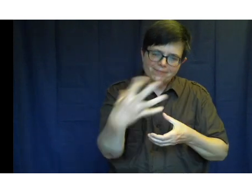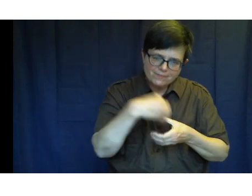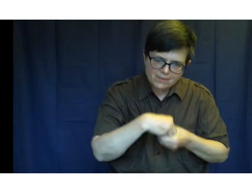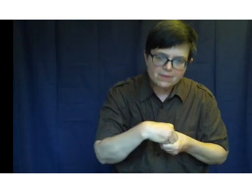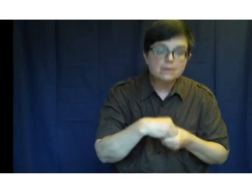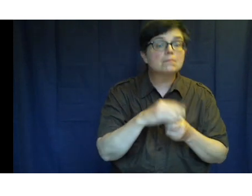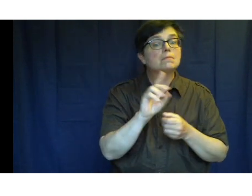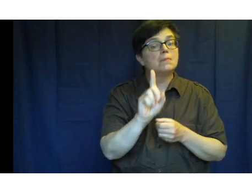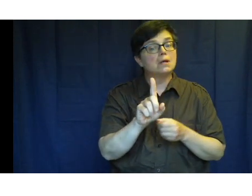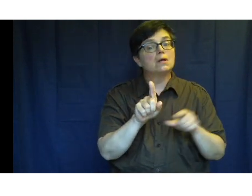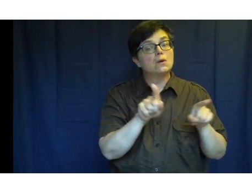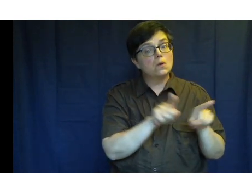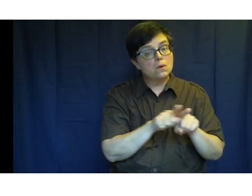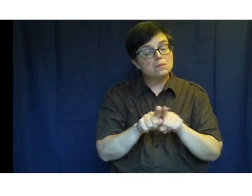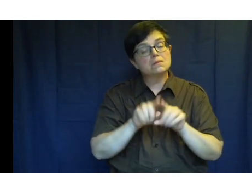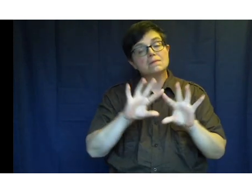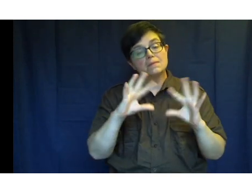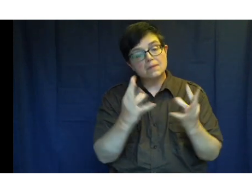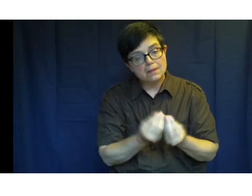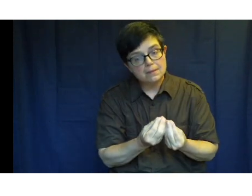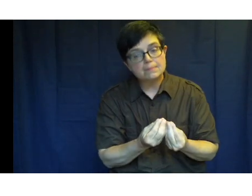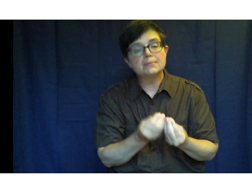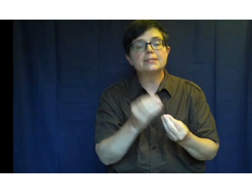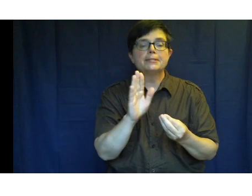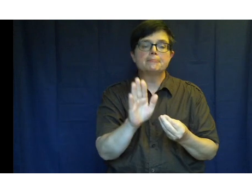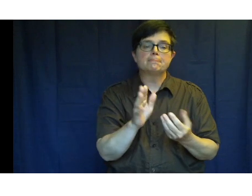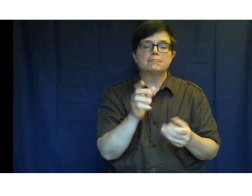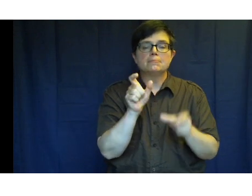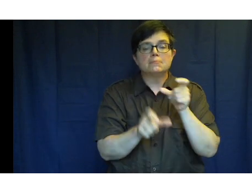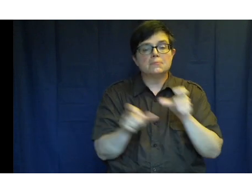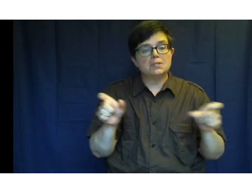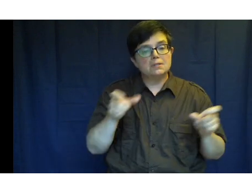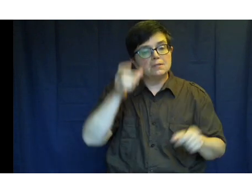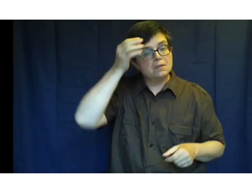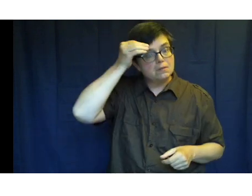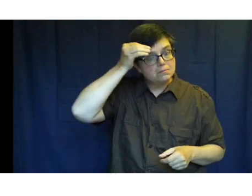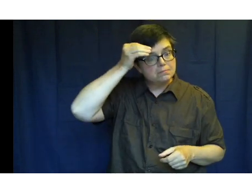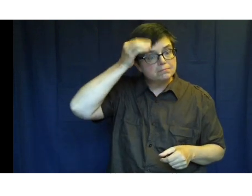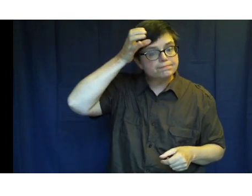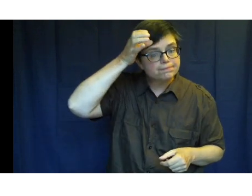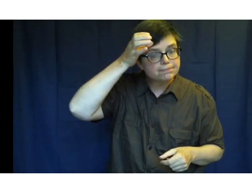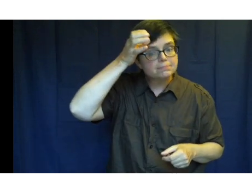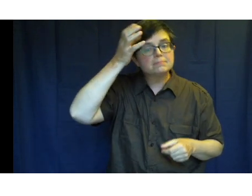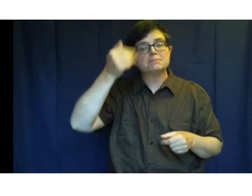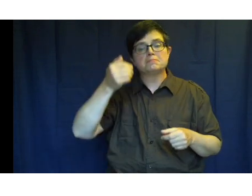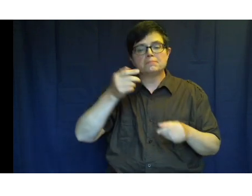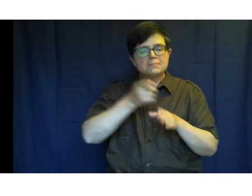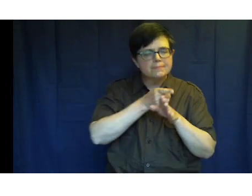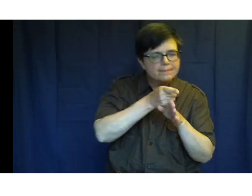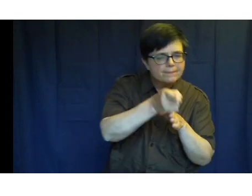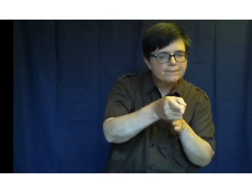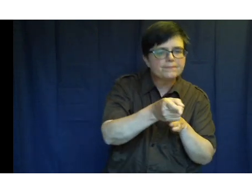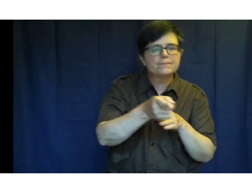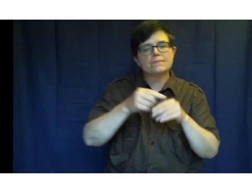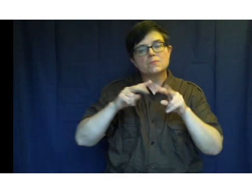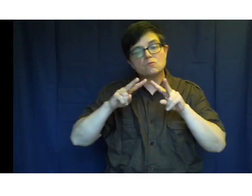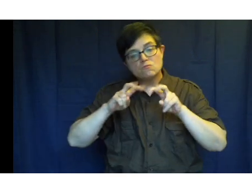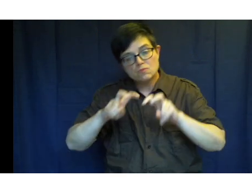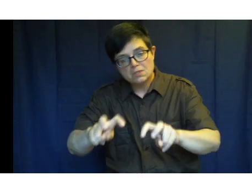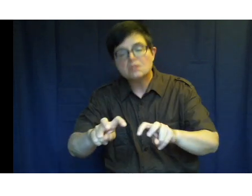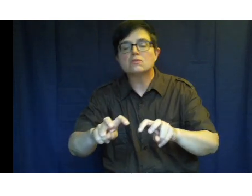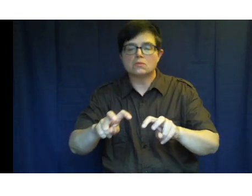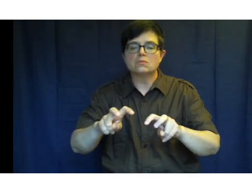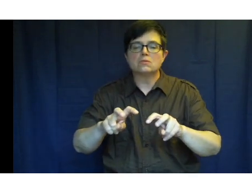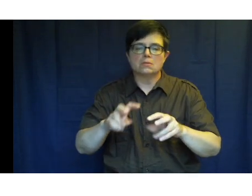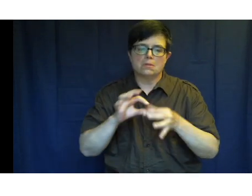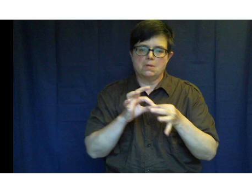this includes persons that are living with deafblindness, their family members, as well as